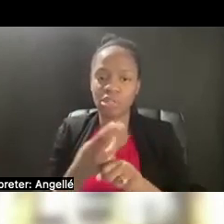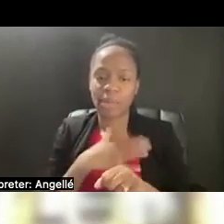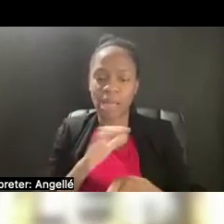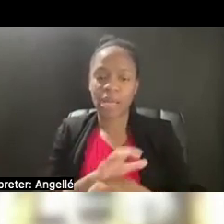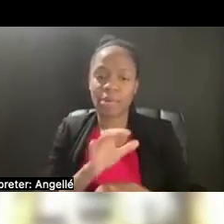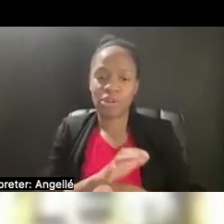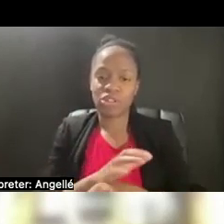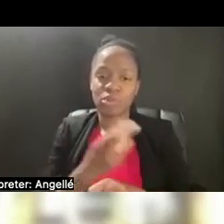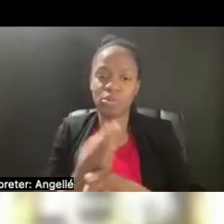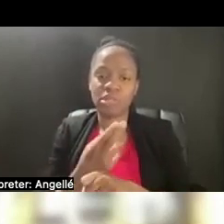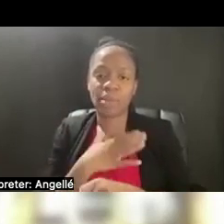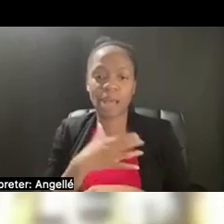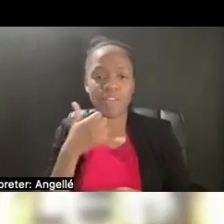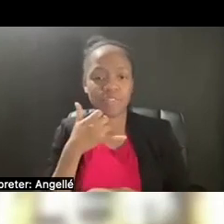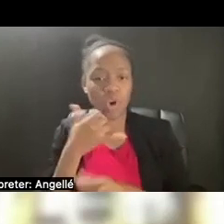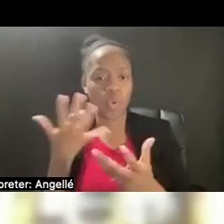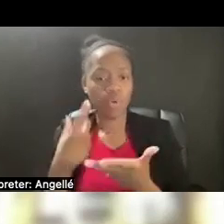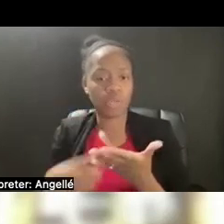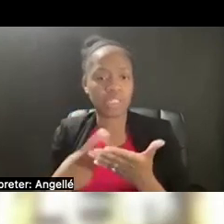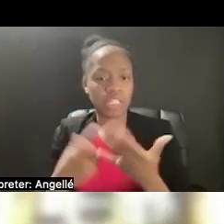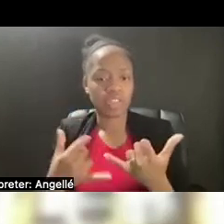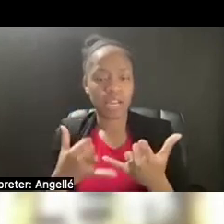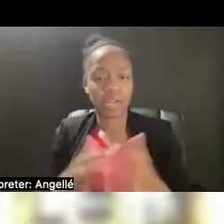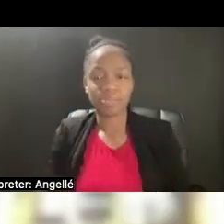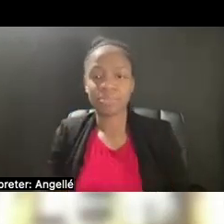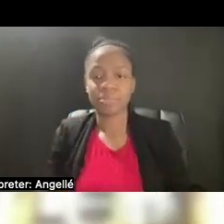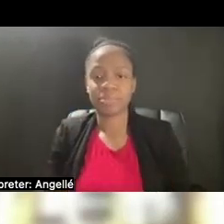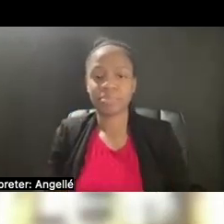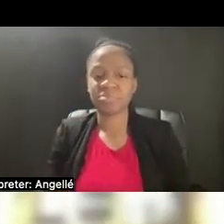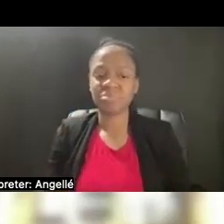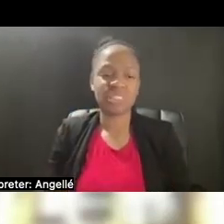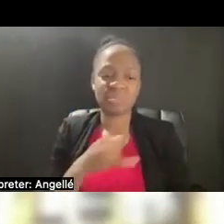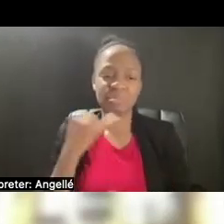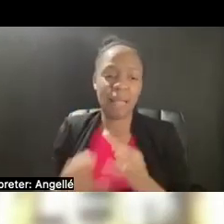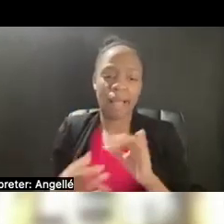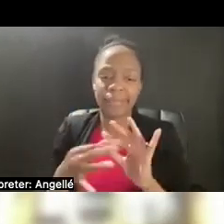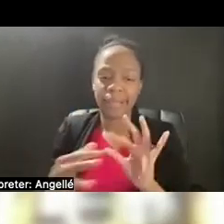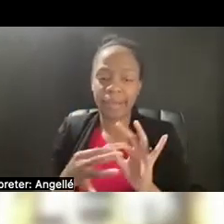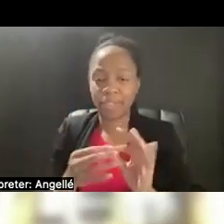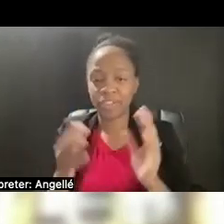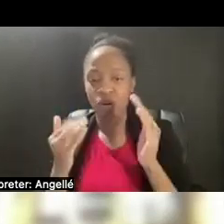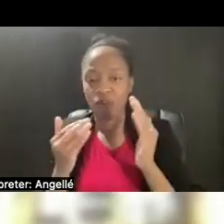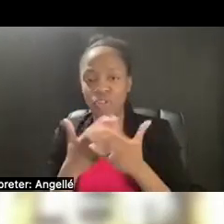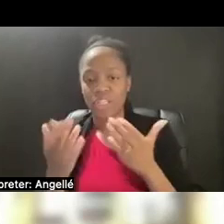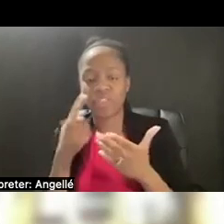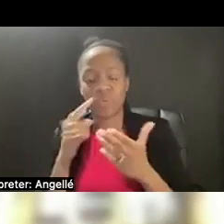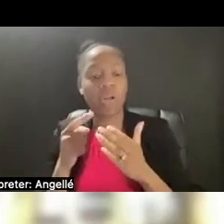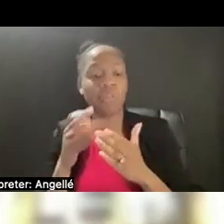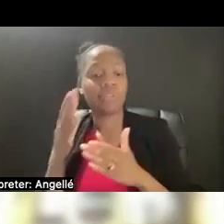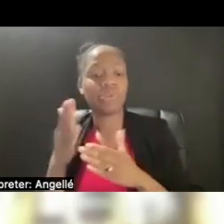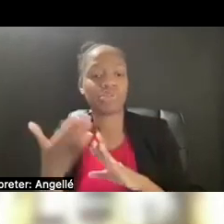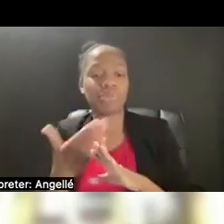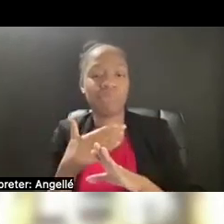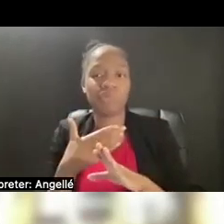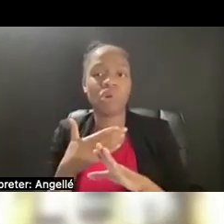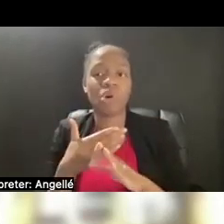in through my phone. What are we discussing right now? Just some closing remarks, some hopeful things for the future before we move on to like a